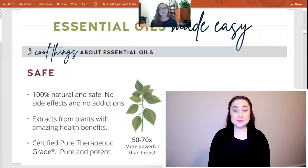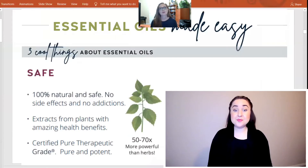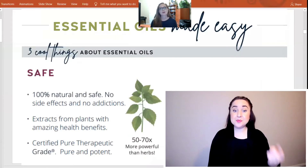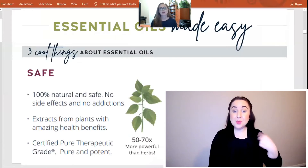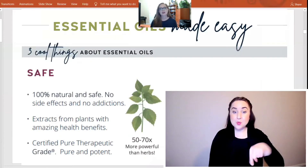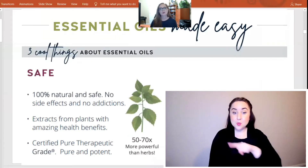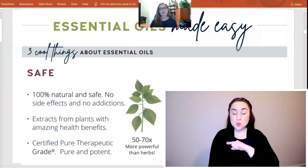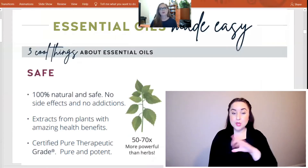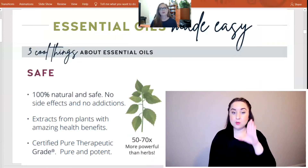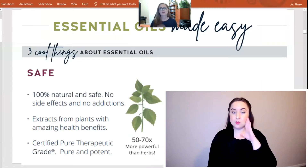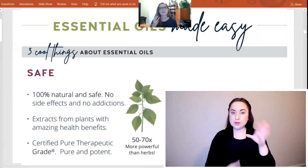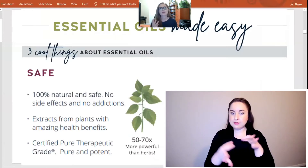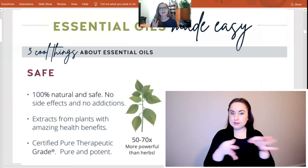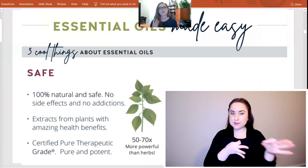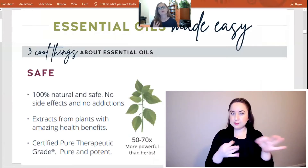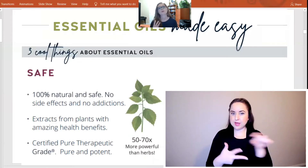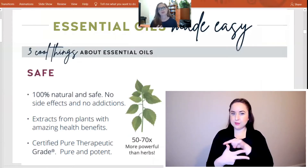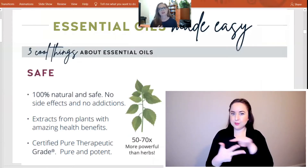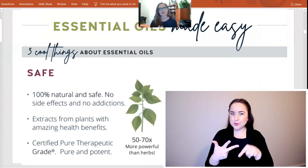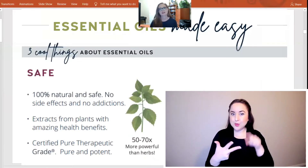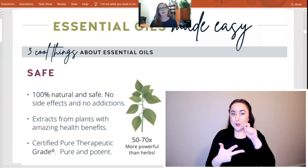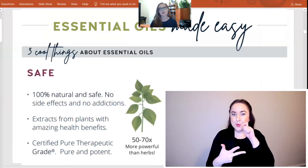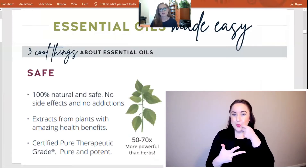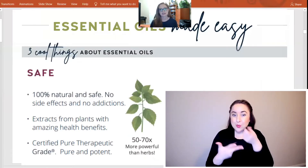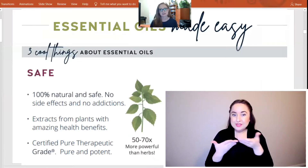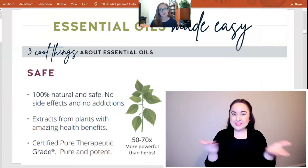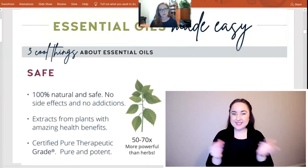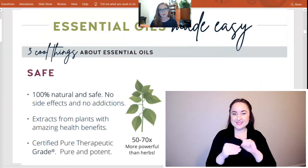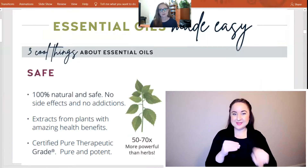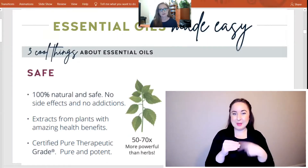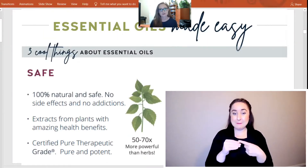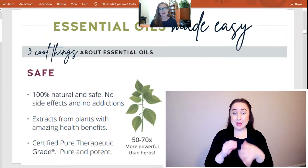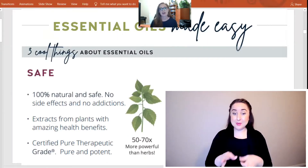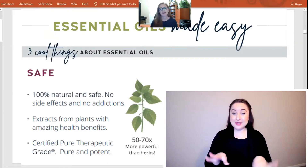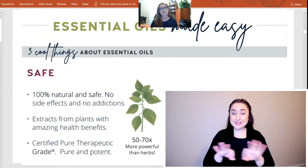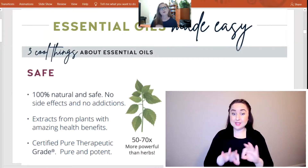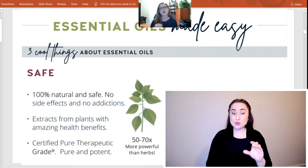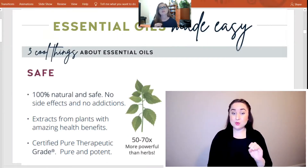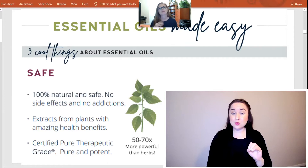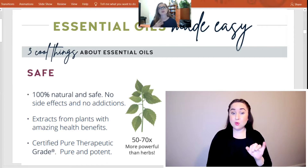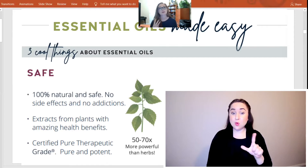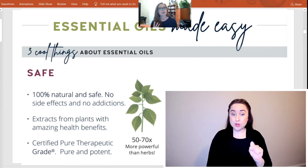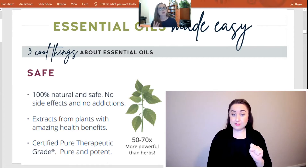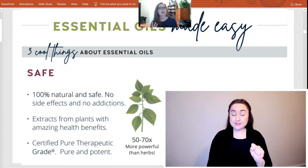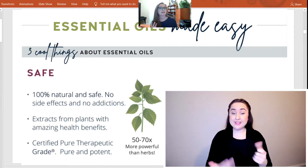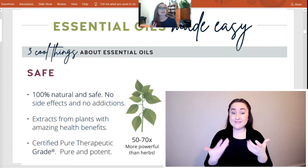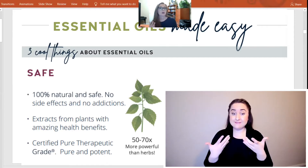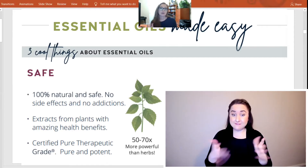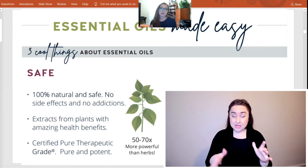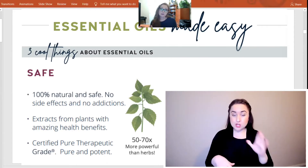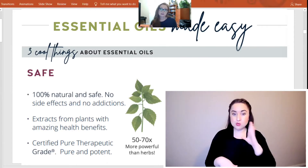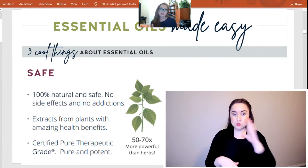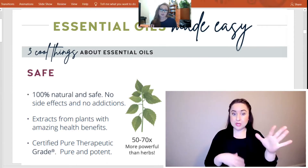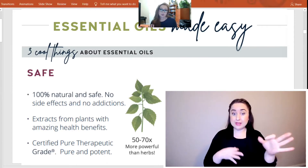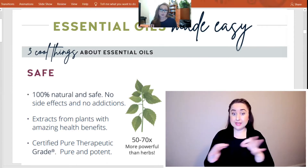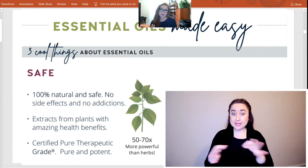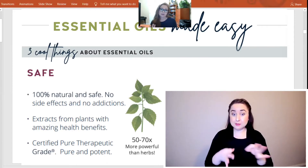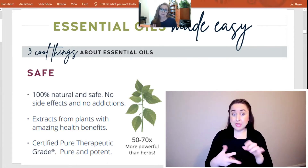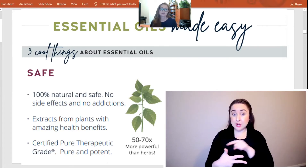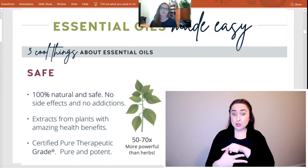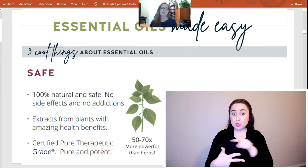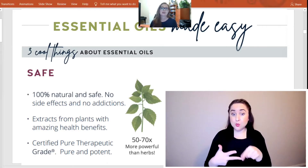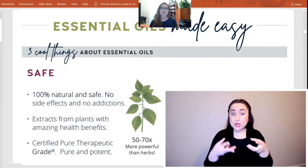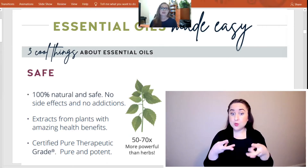So we're going to go over three cool things about essential oils. And then we'll cover the three ways that we use essential